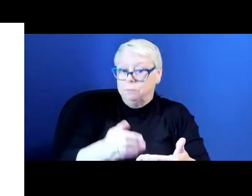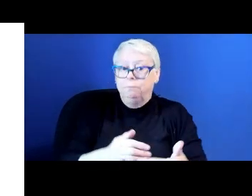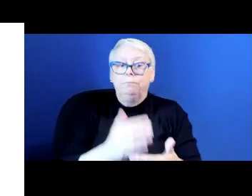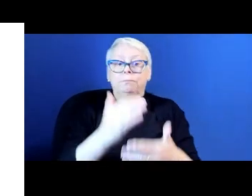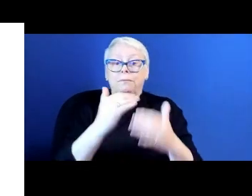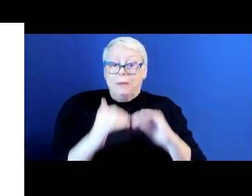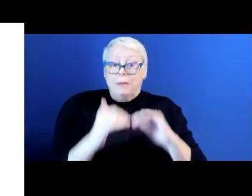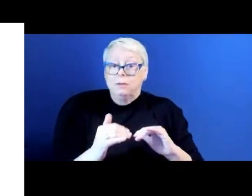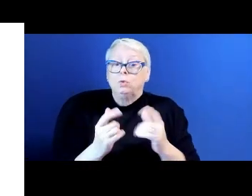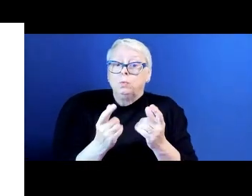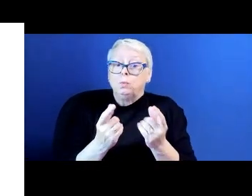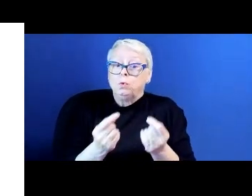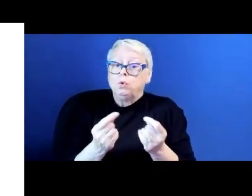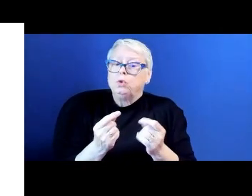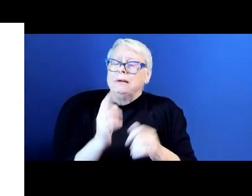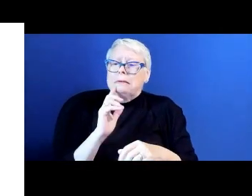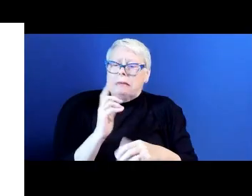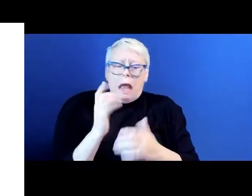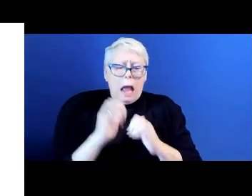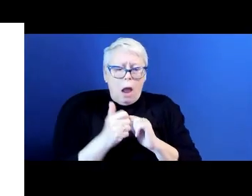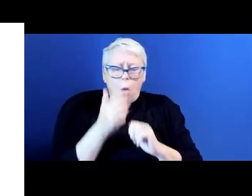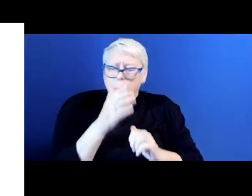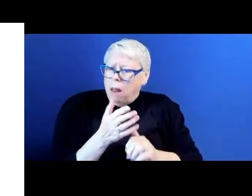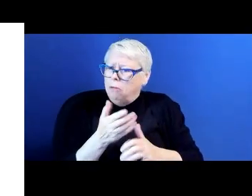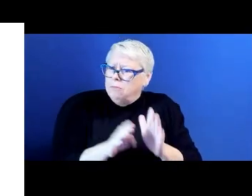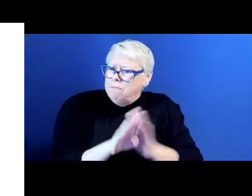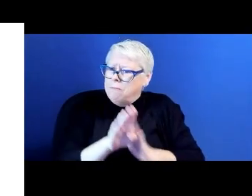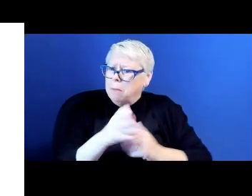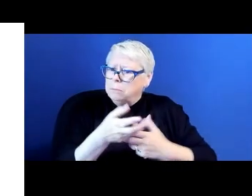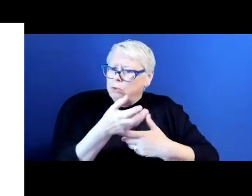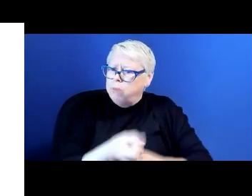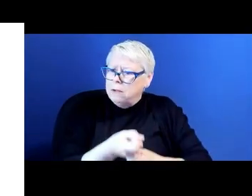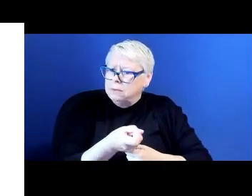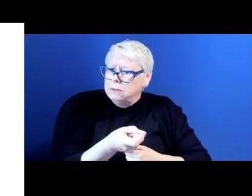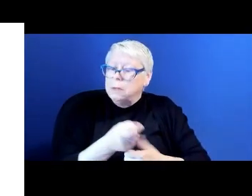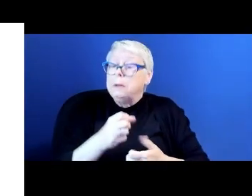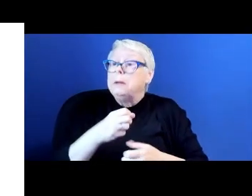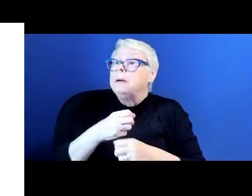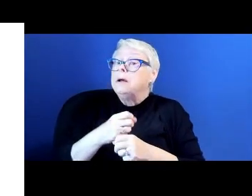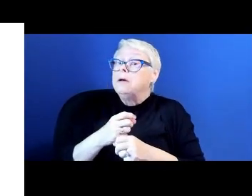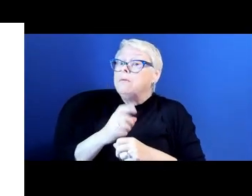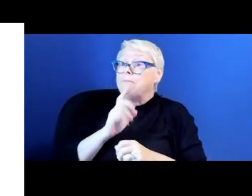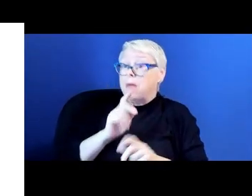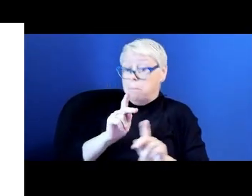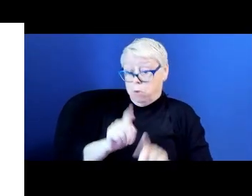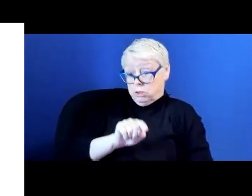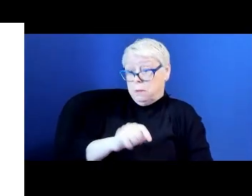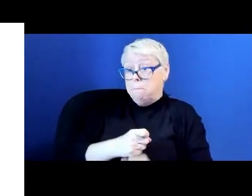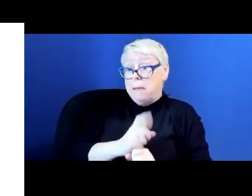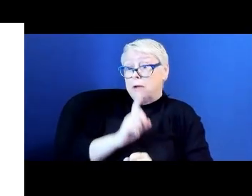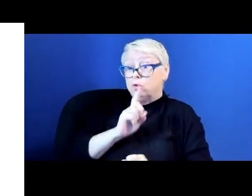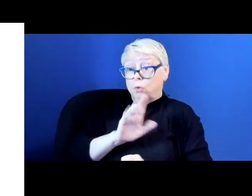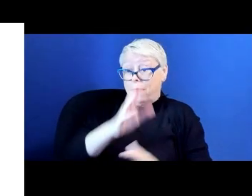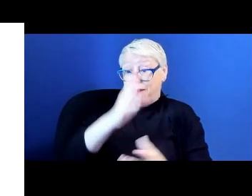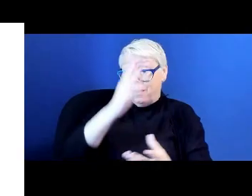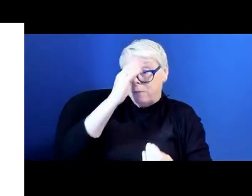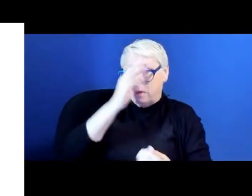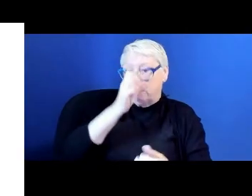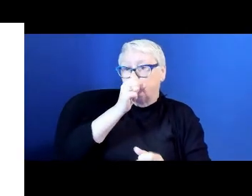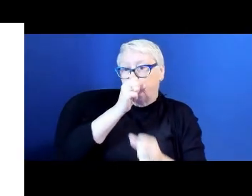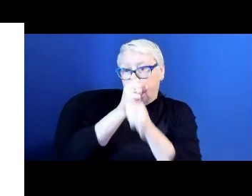boundaries. Do this is by reassuring that the individual that their information will be kept